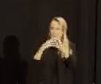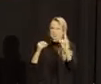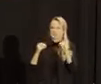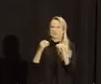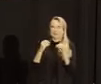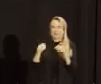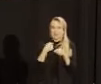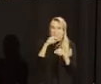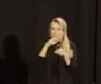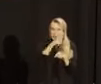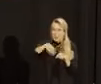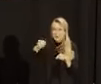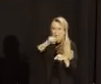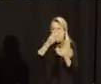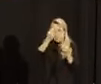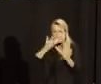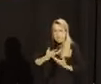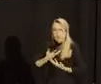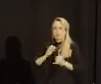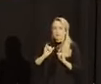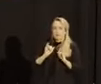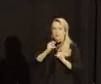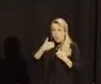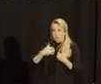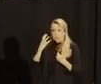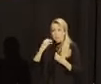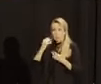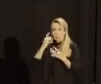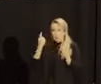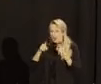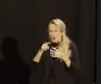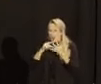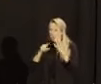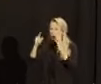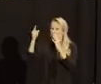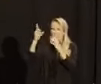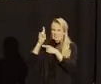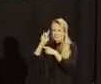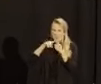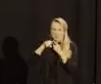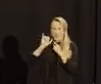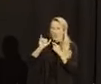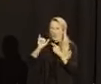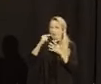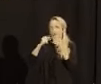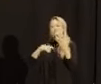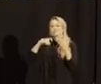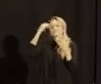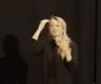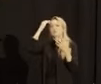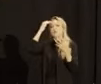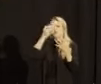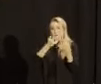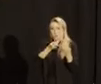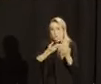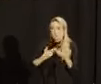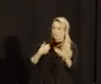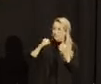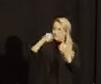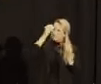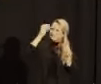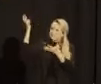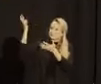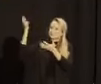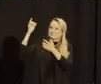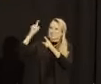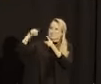and know that these income limits aren't doing things like preventing fraud. They're actually causing harm to